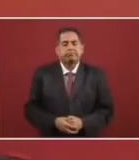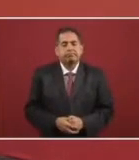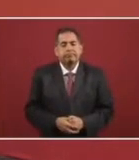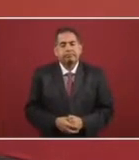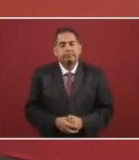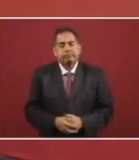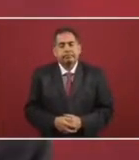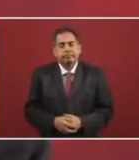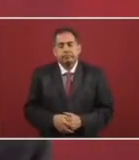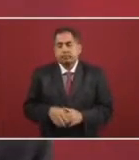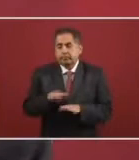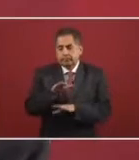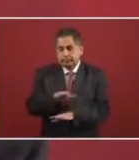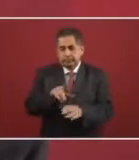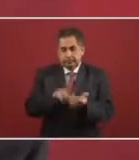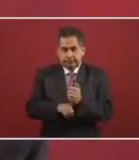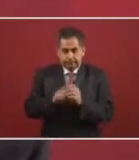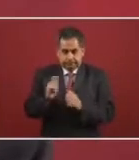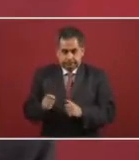respecto a la relación